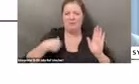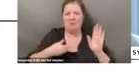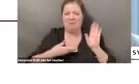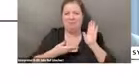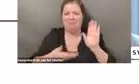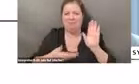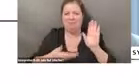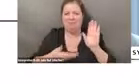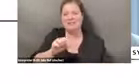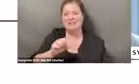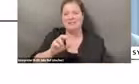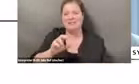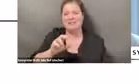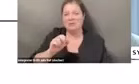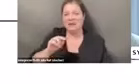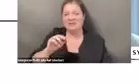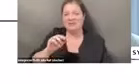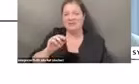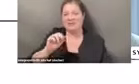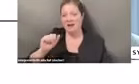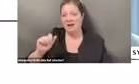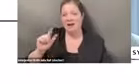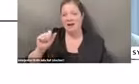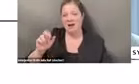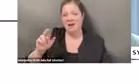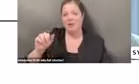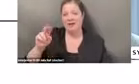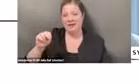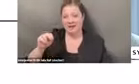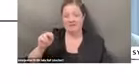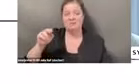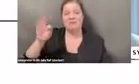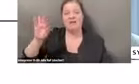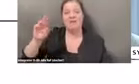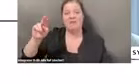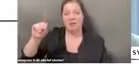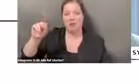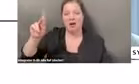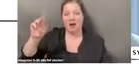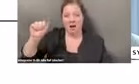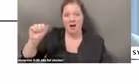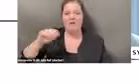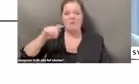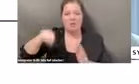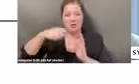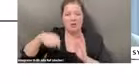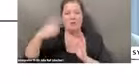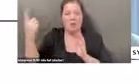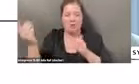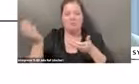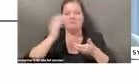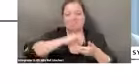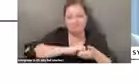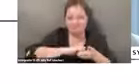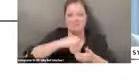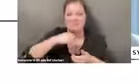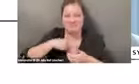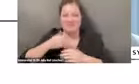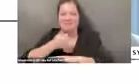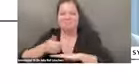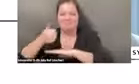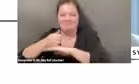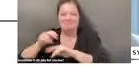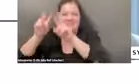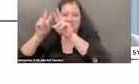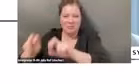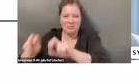Lorin, and I'm the Chief Research and Innovation Officer at Funka. We're one of the partners in this project. And now I will give the floor to the actual project